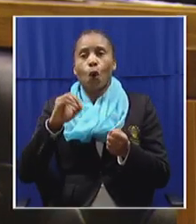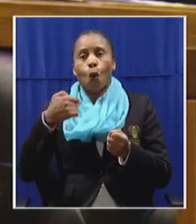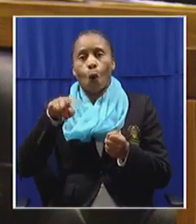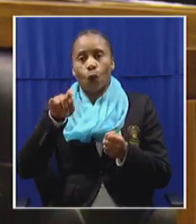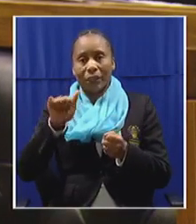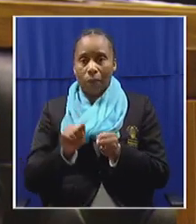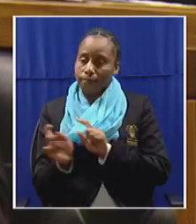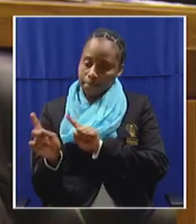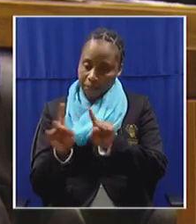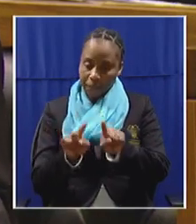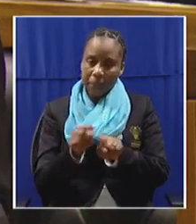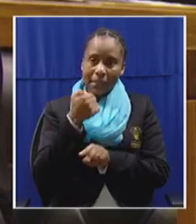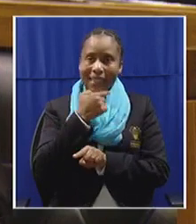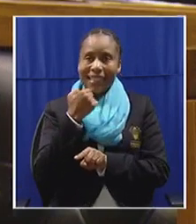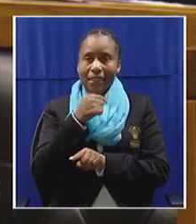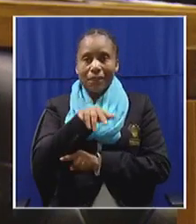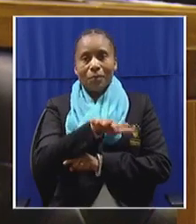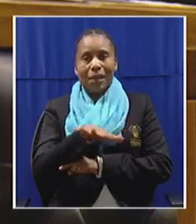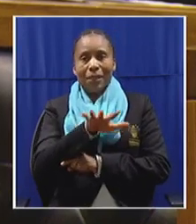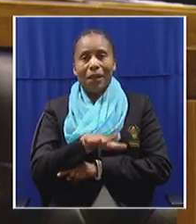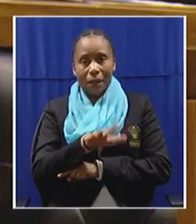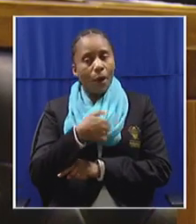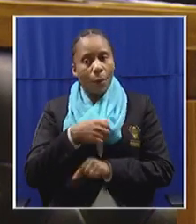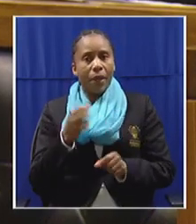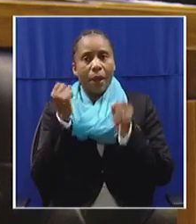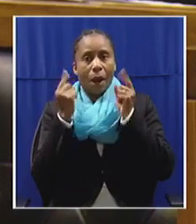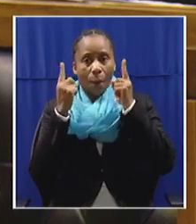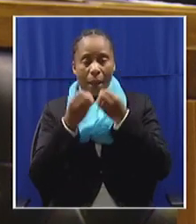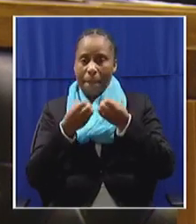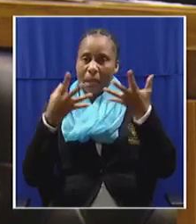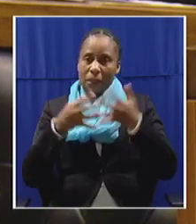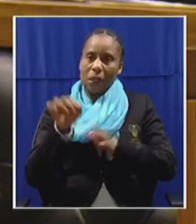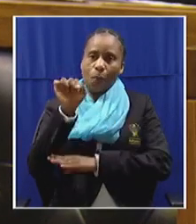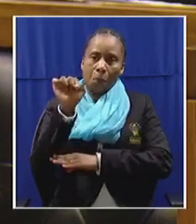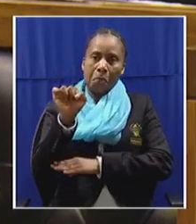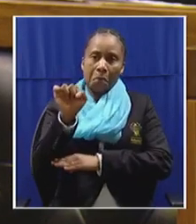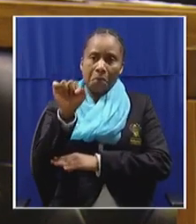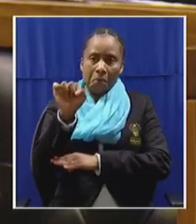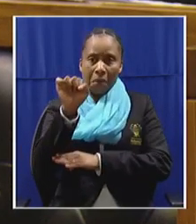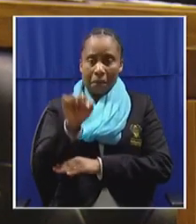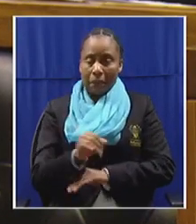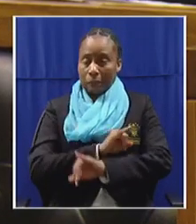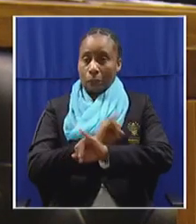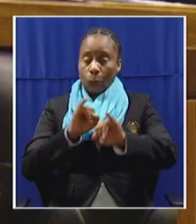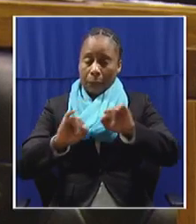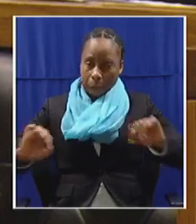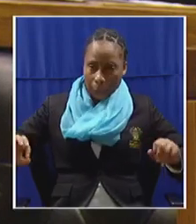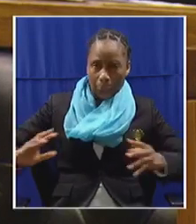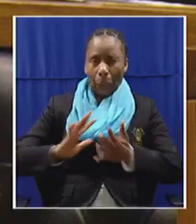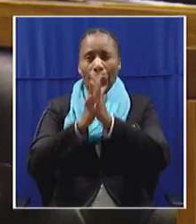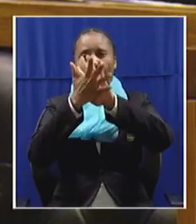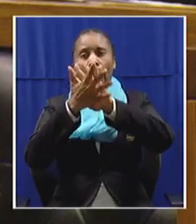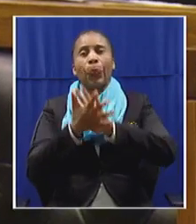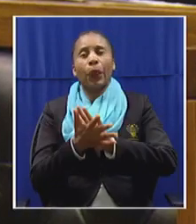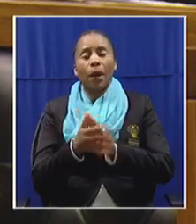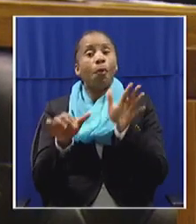that space. We are aware of the many service delivery protests that have turned violent, and it's